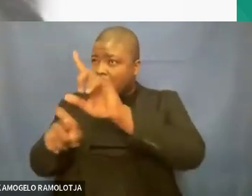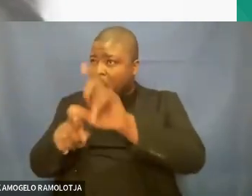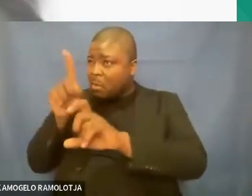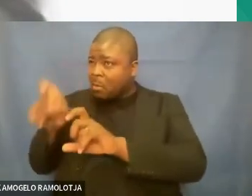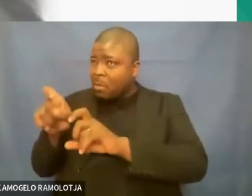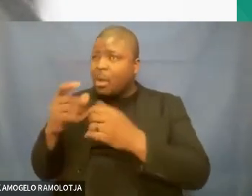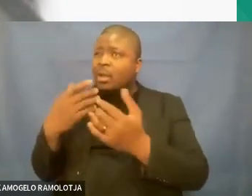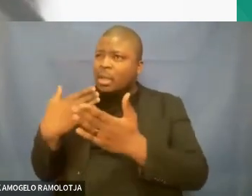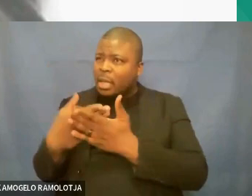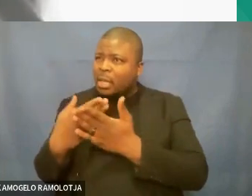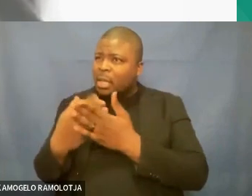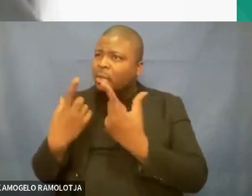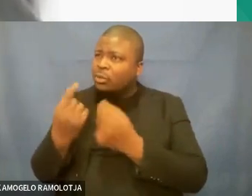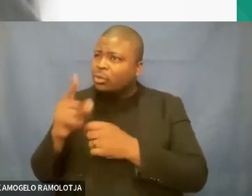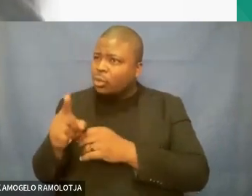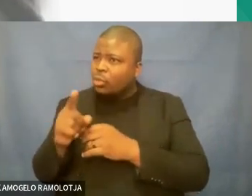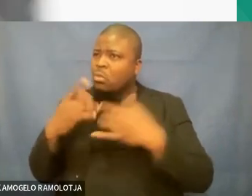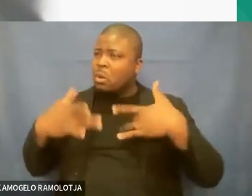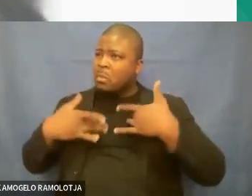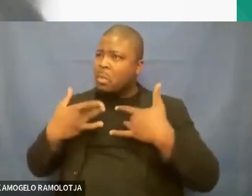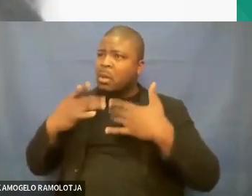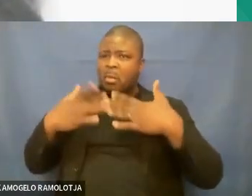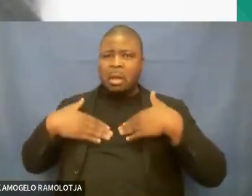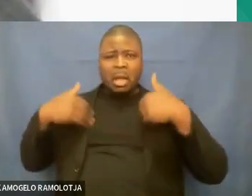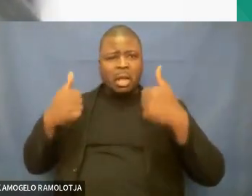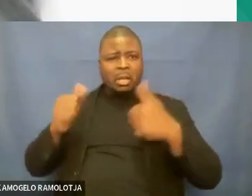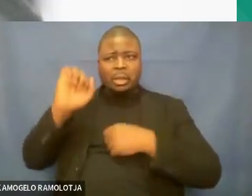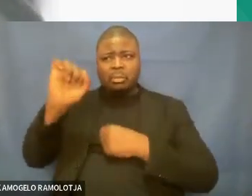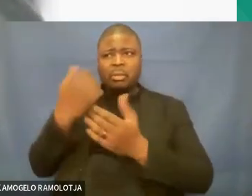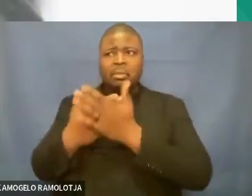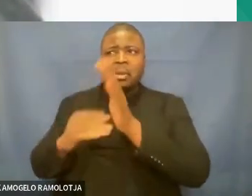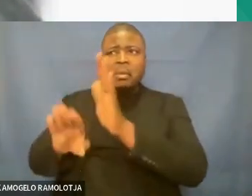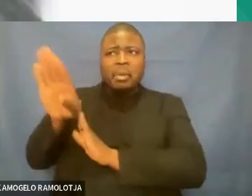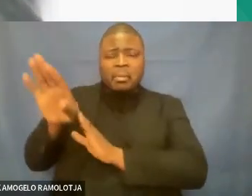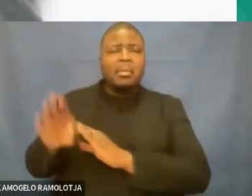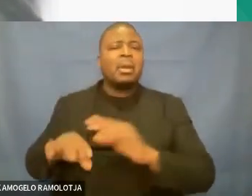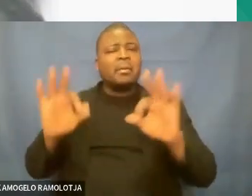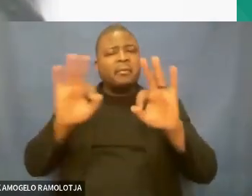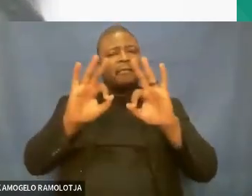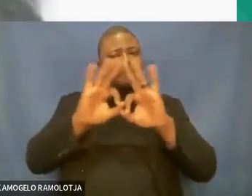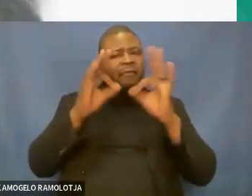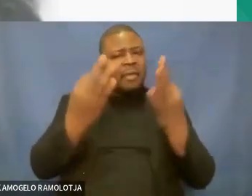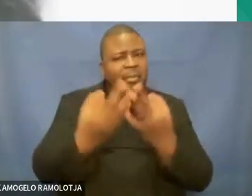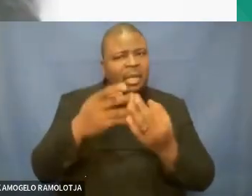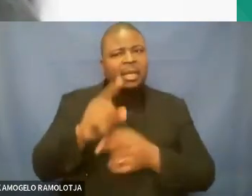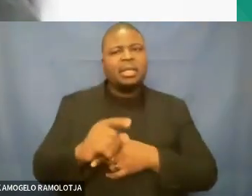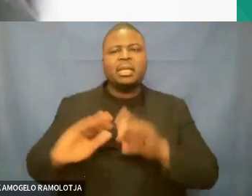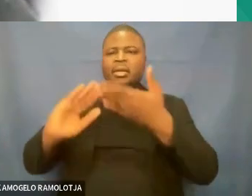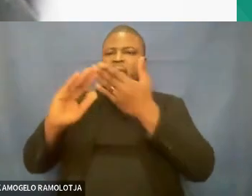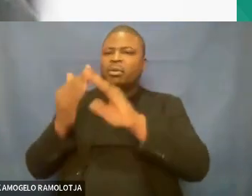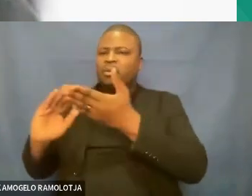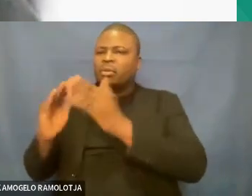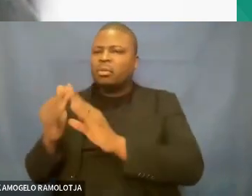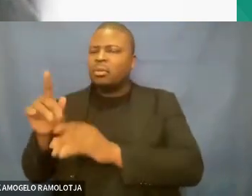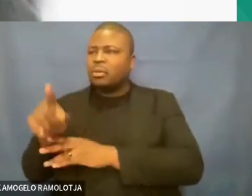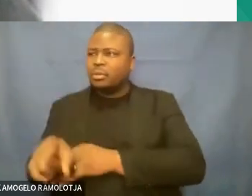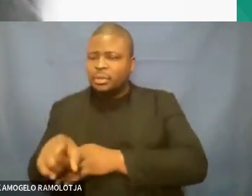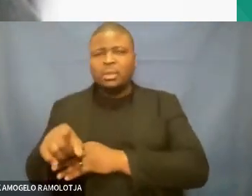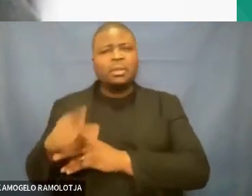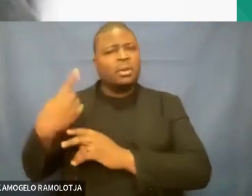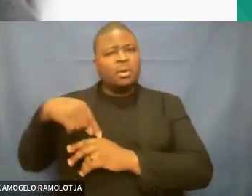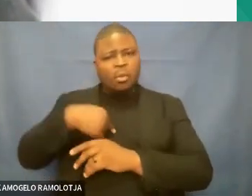do to improve their health of their families, of their communities, and not perpetuate